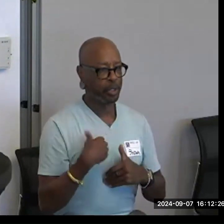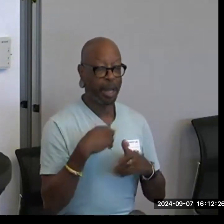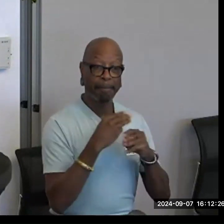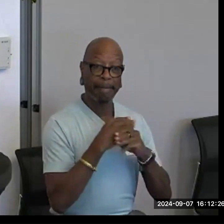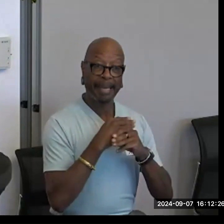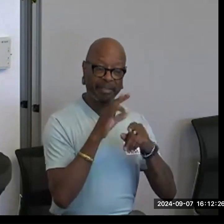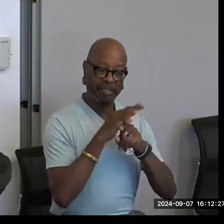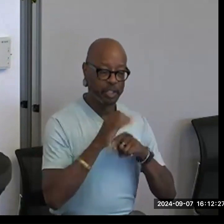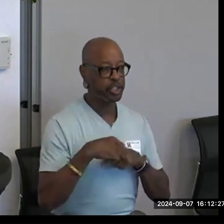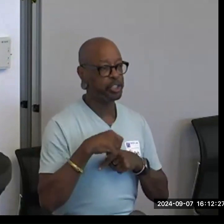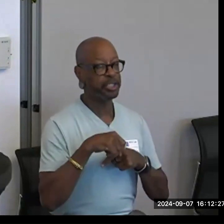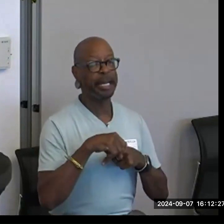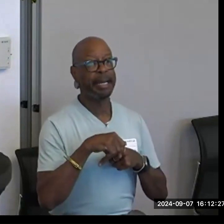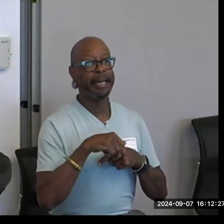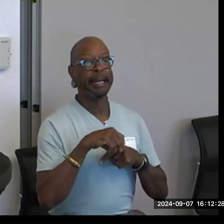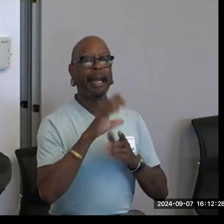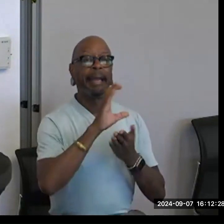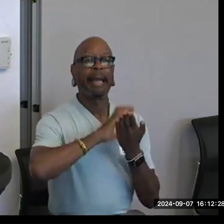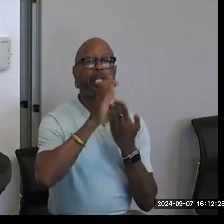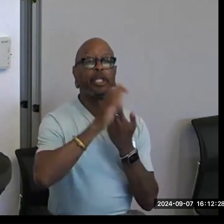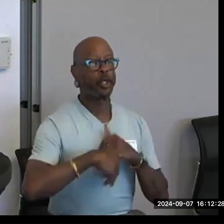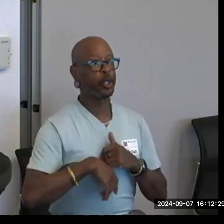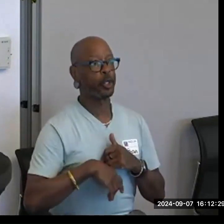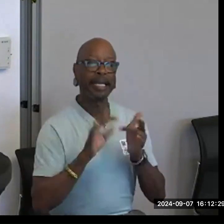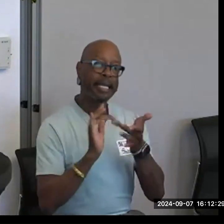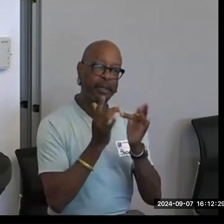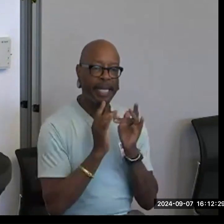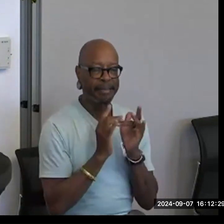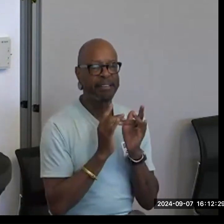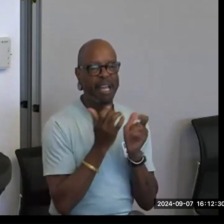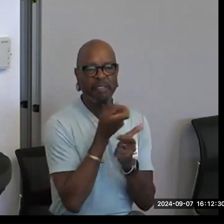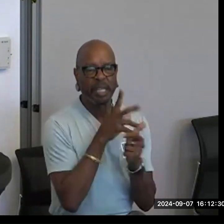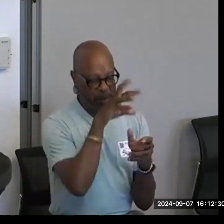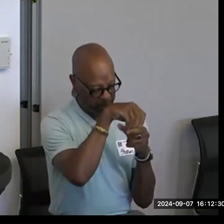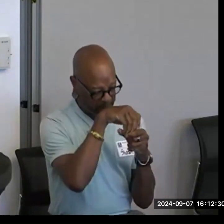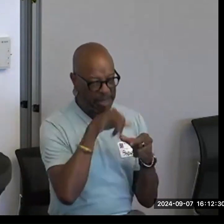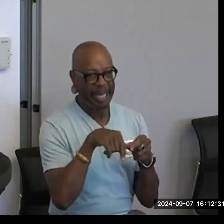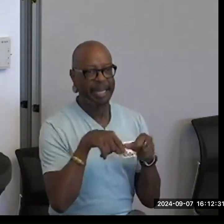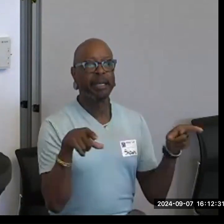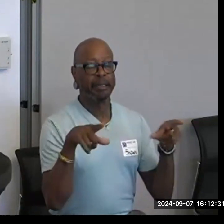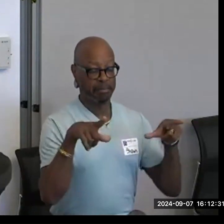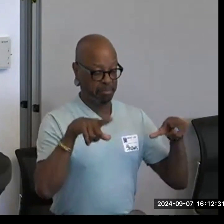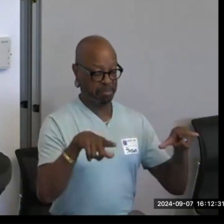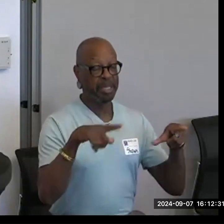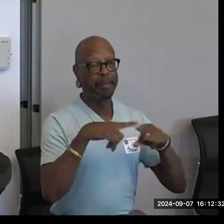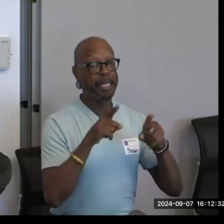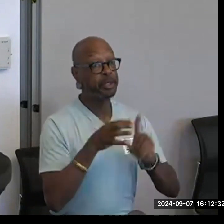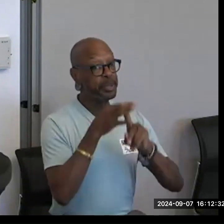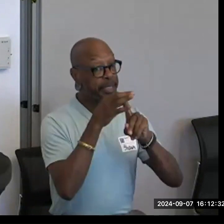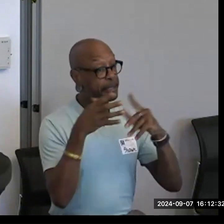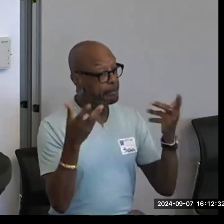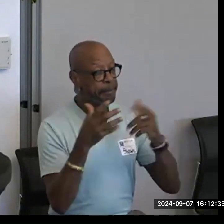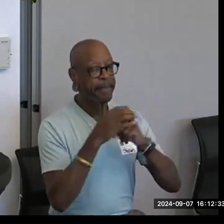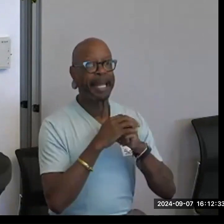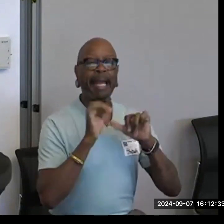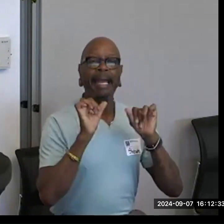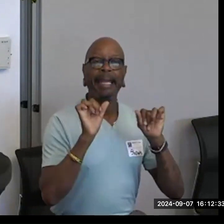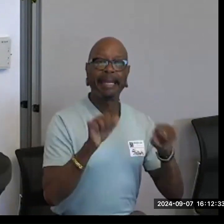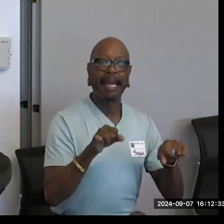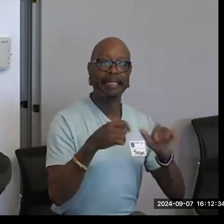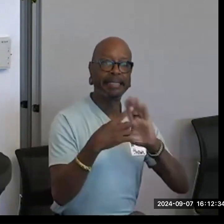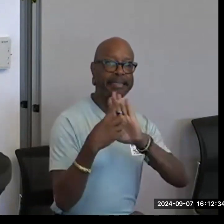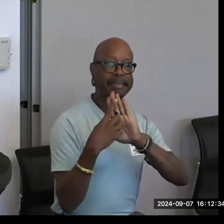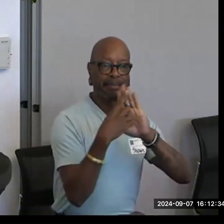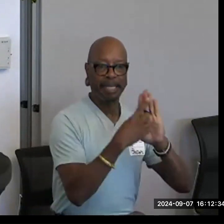and calendars and internet and all the rest of that. The thing that's unique to it is that it can